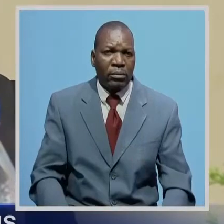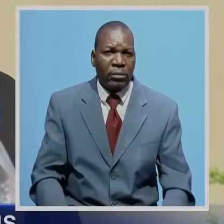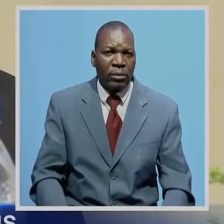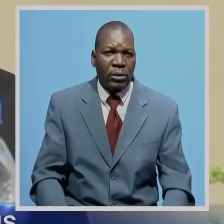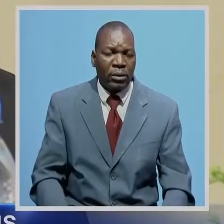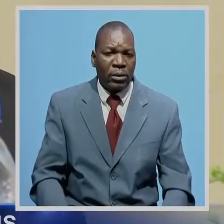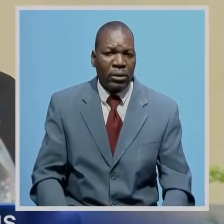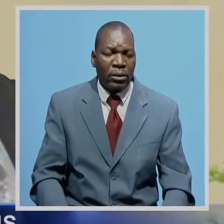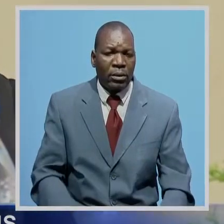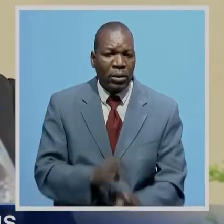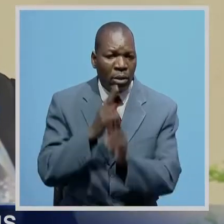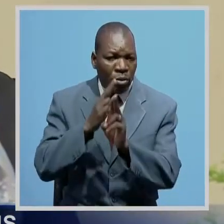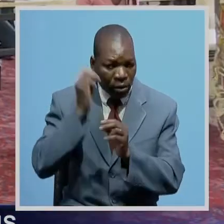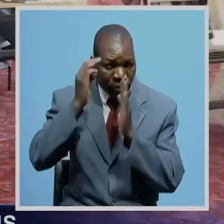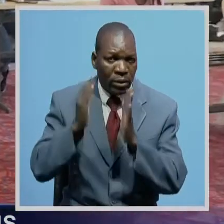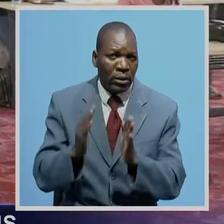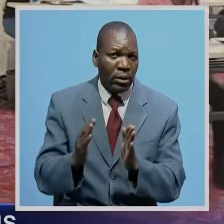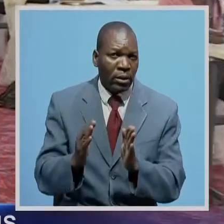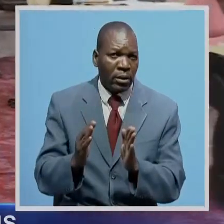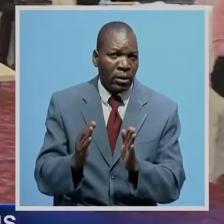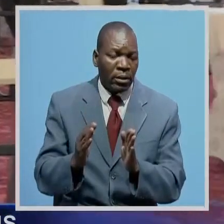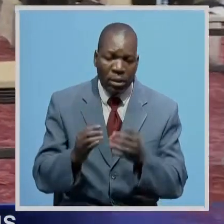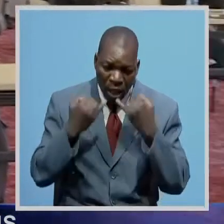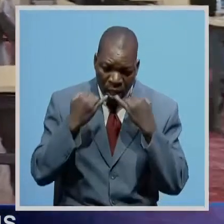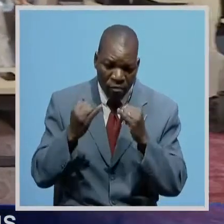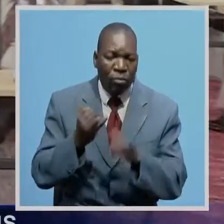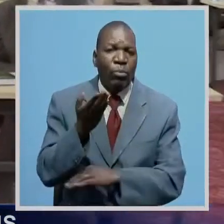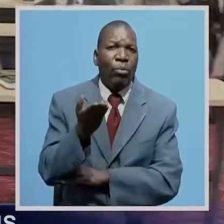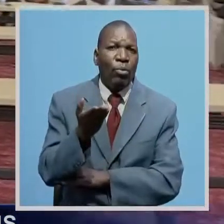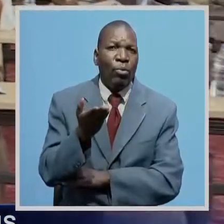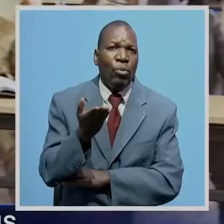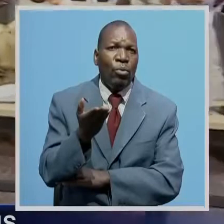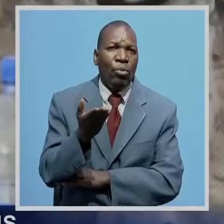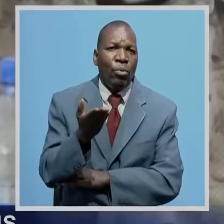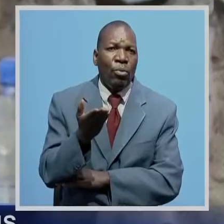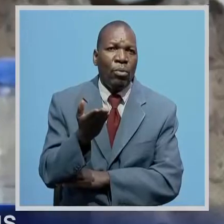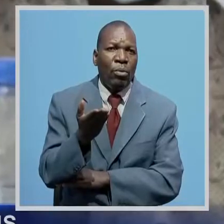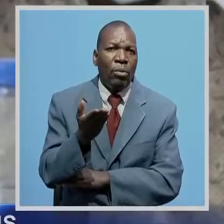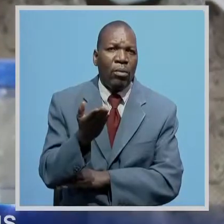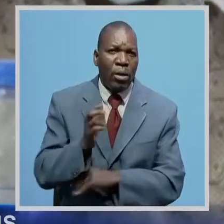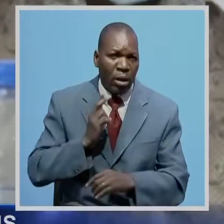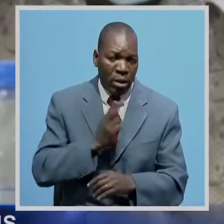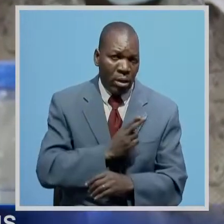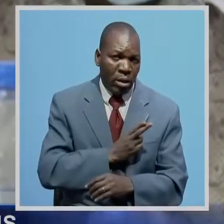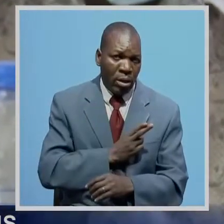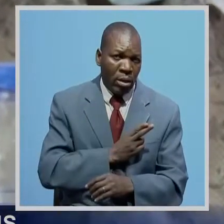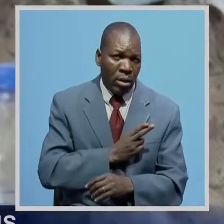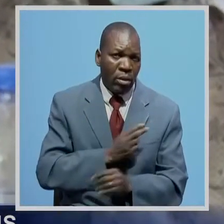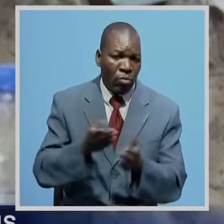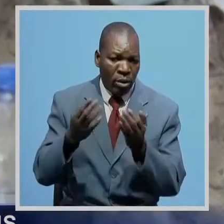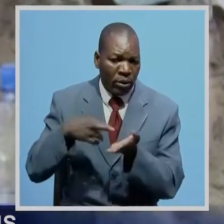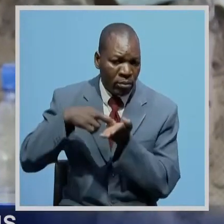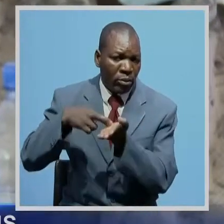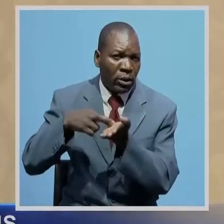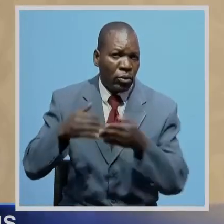Honorable Minister, I would like to inform you that we endeavor to have a wide representation of